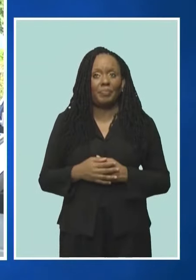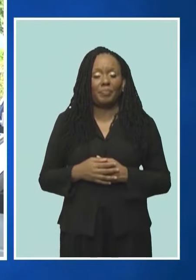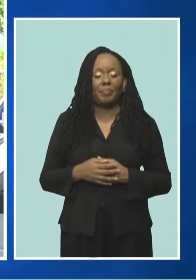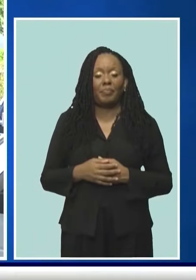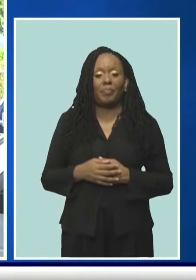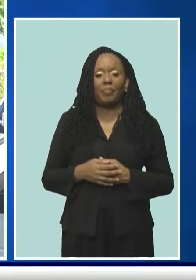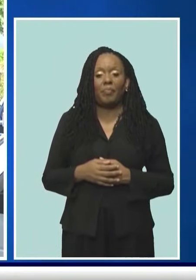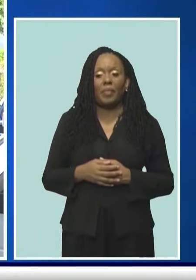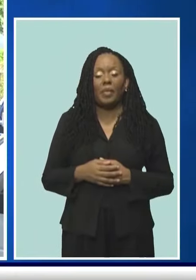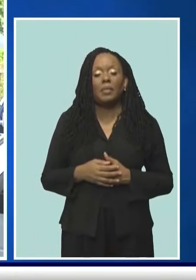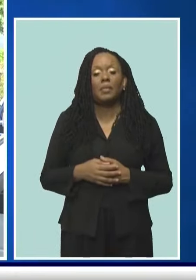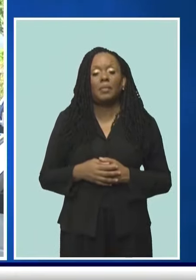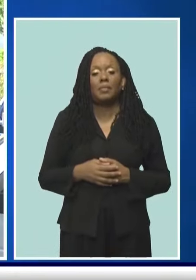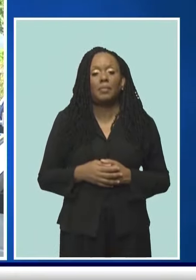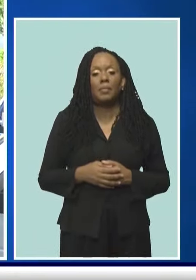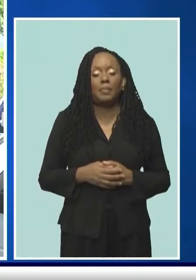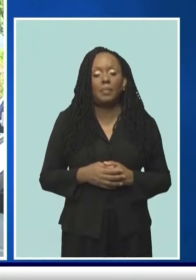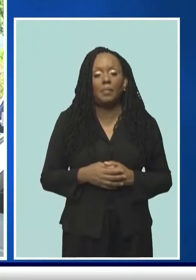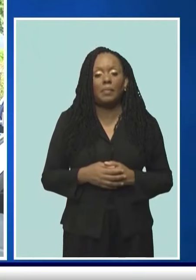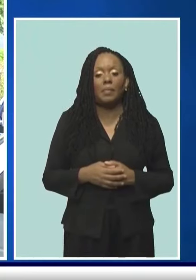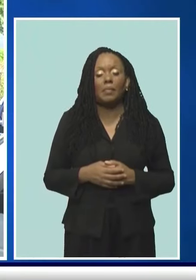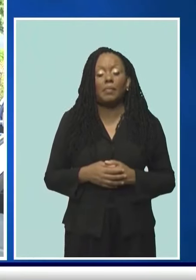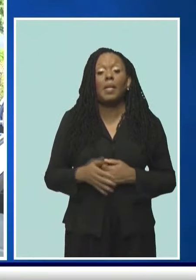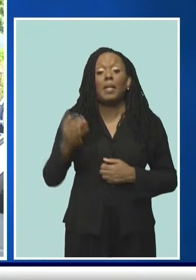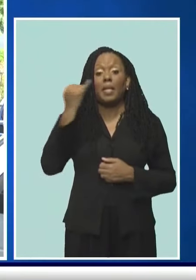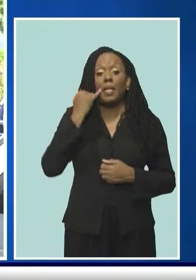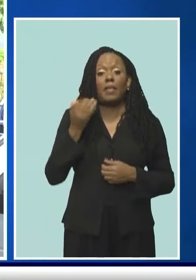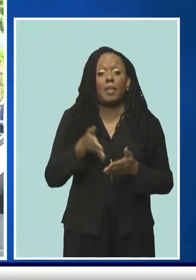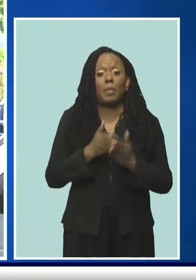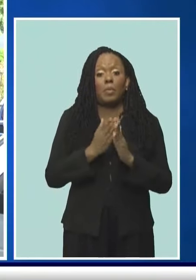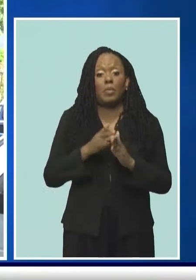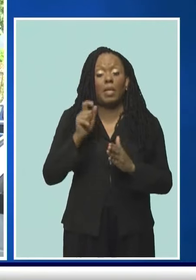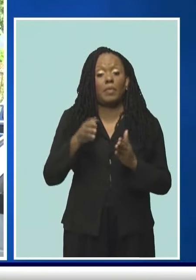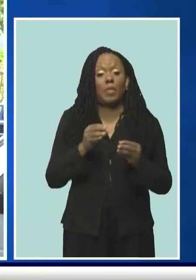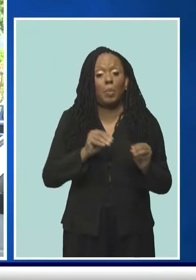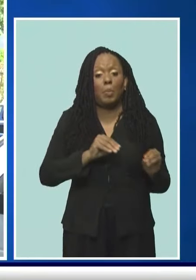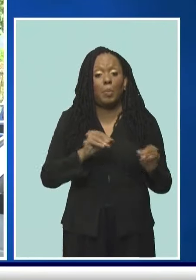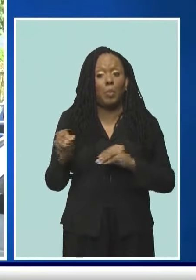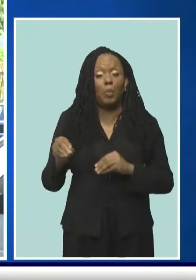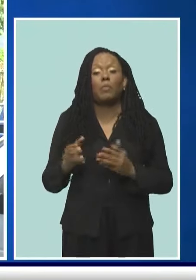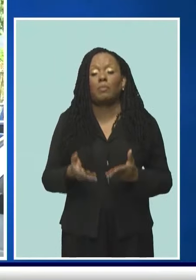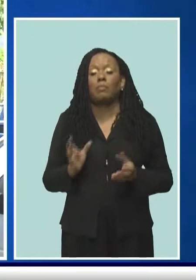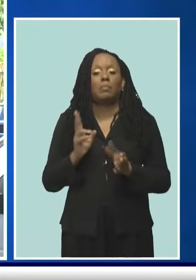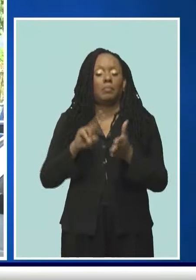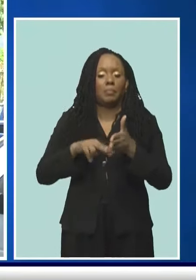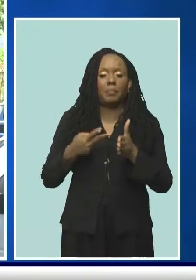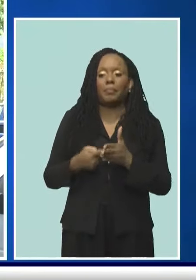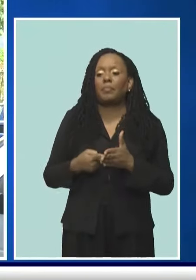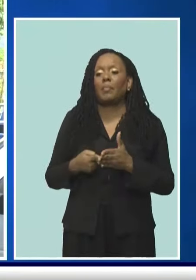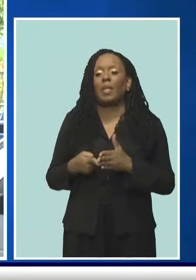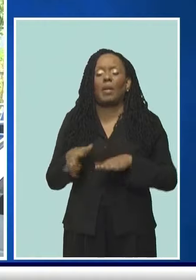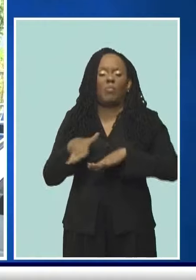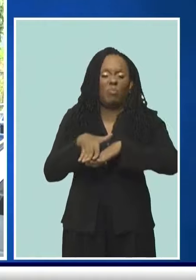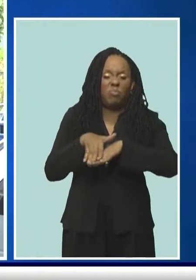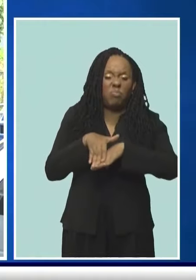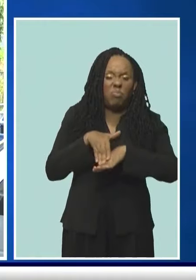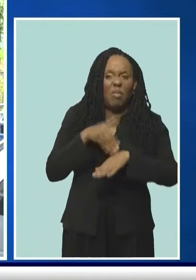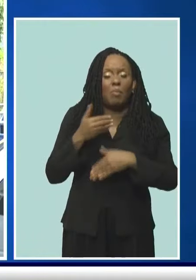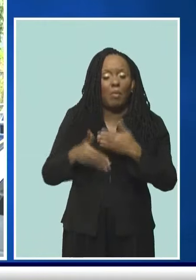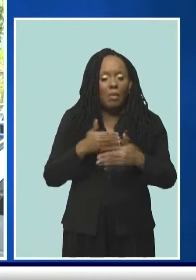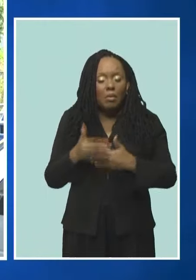boats out to the fishing complex, to get the boats here would have slowed up his operation a little bit, so we had to employ